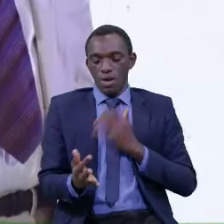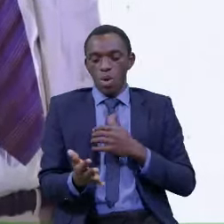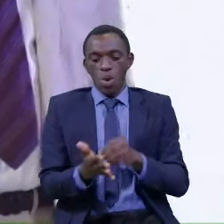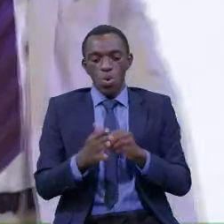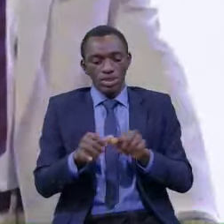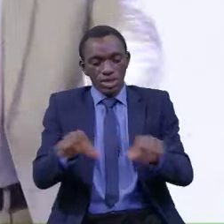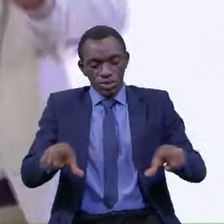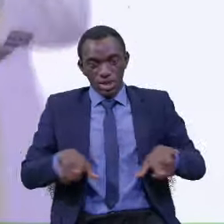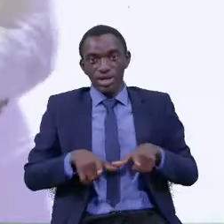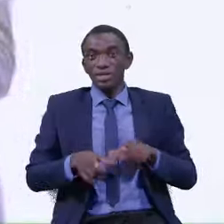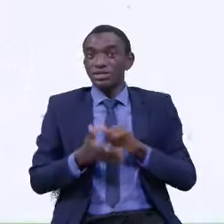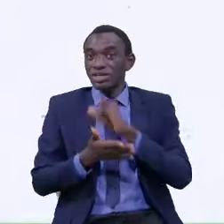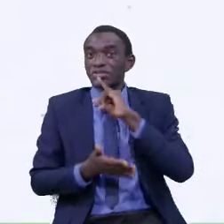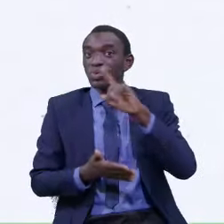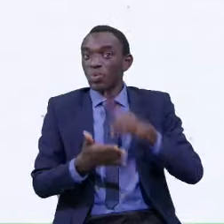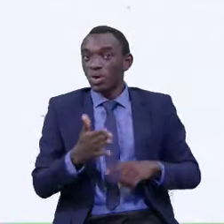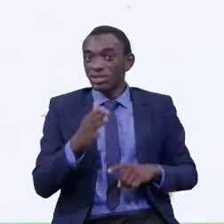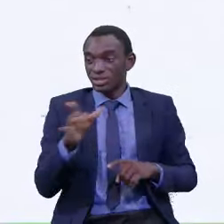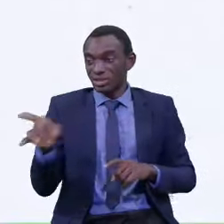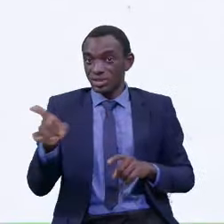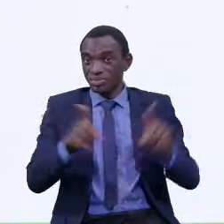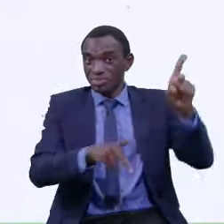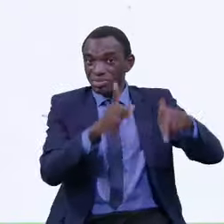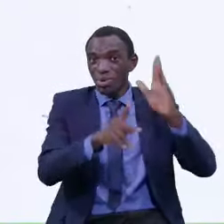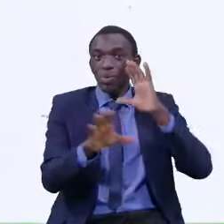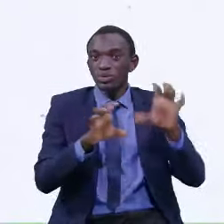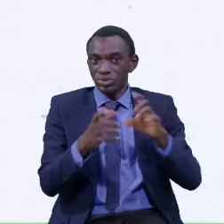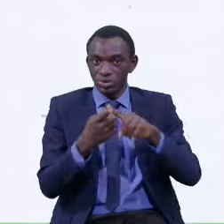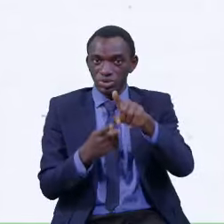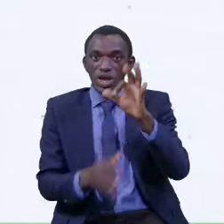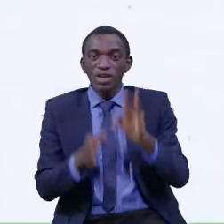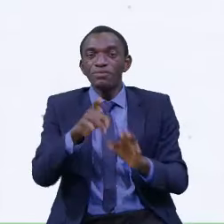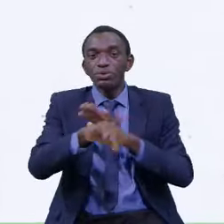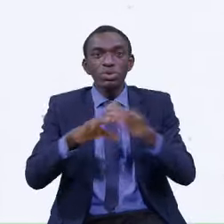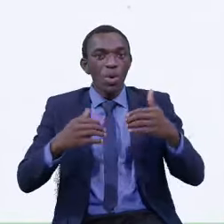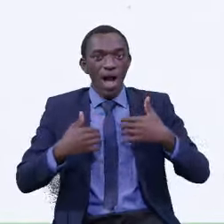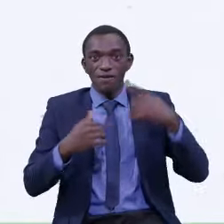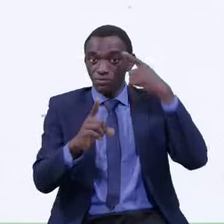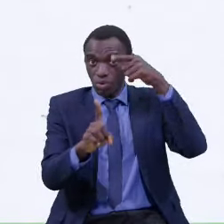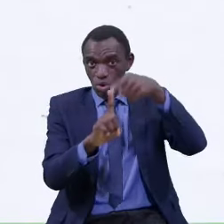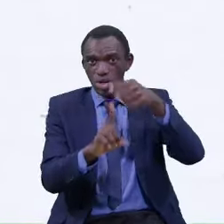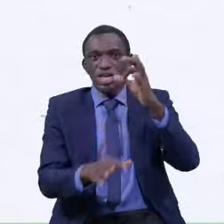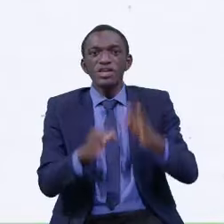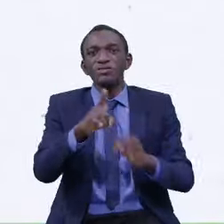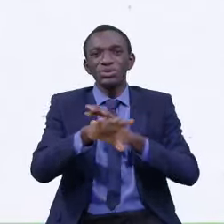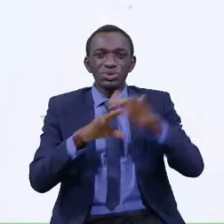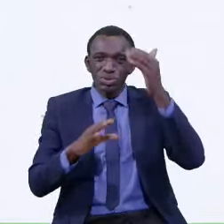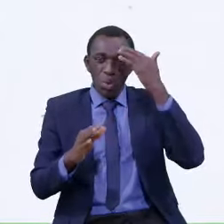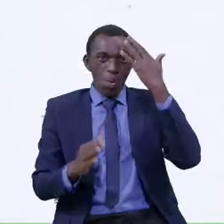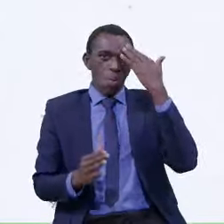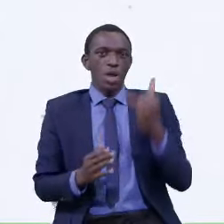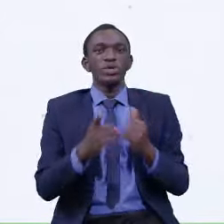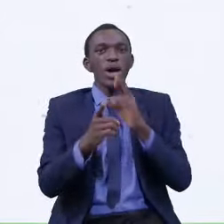you don't have your own goal. That's what they would do to you if you don't know why you're on earth, why you came, why